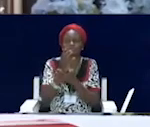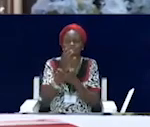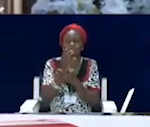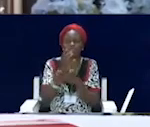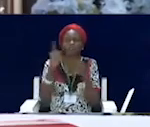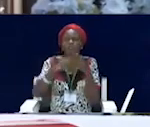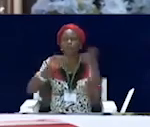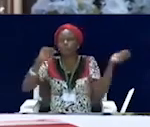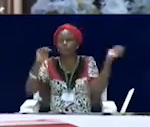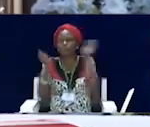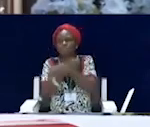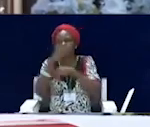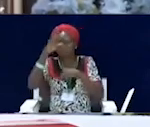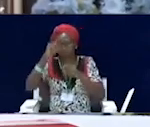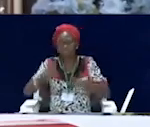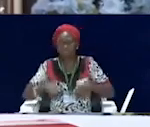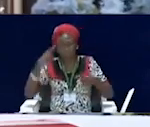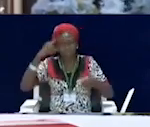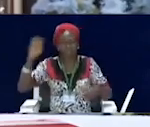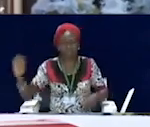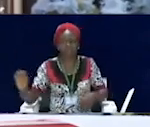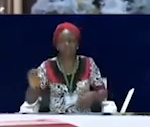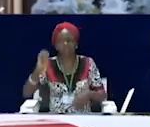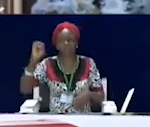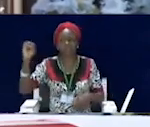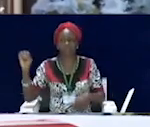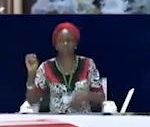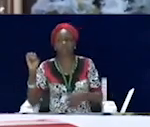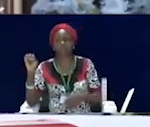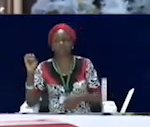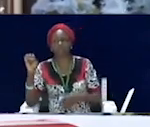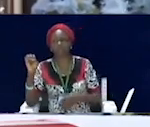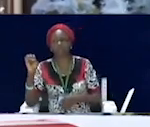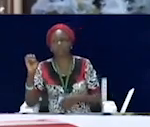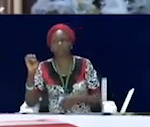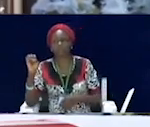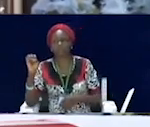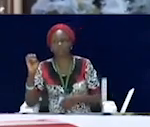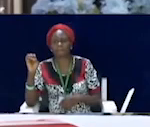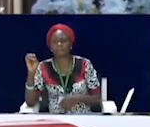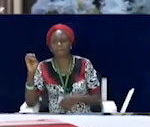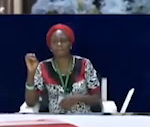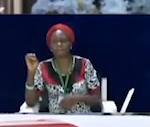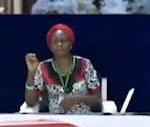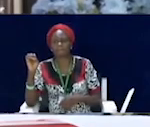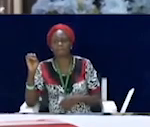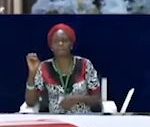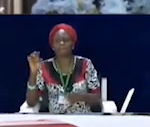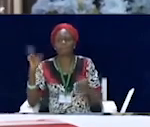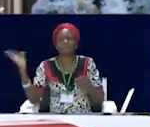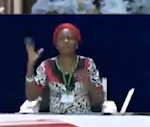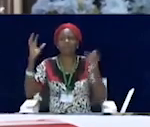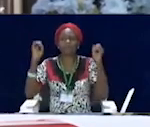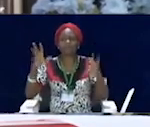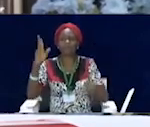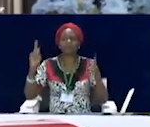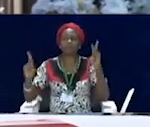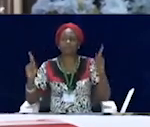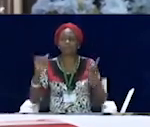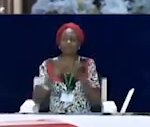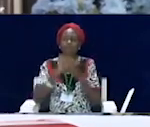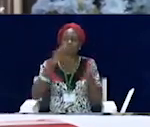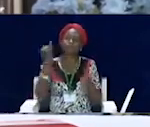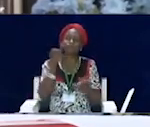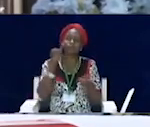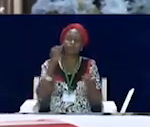to change a man's life forever. There are several people who are supposed